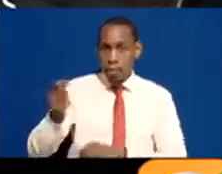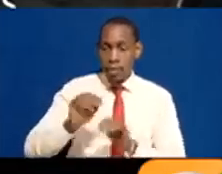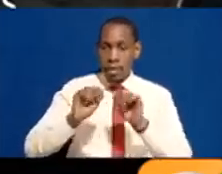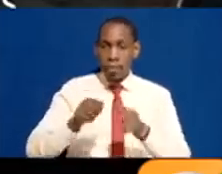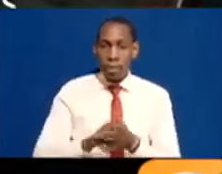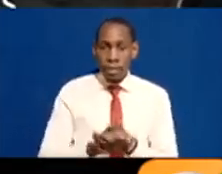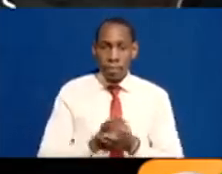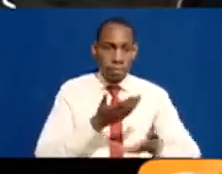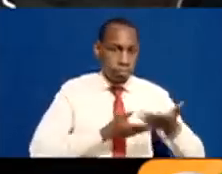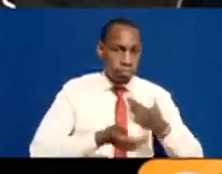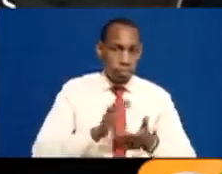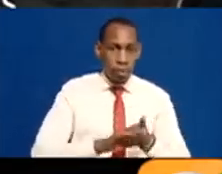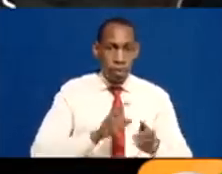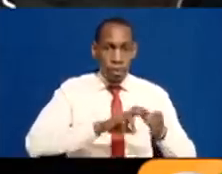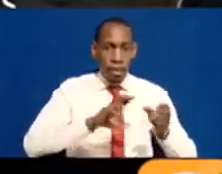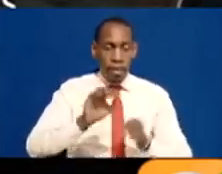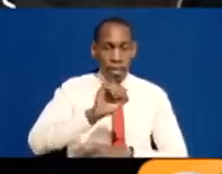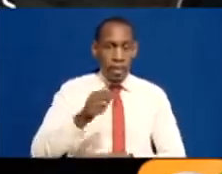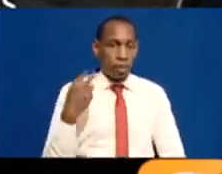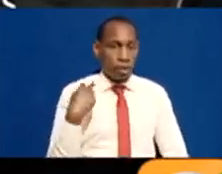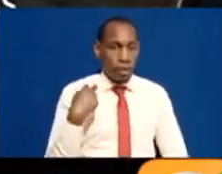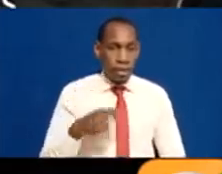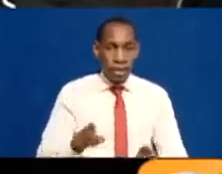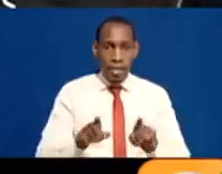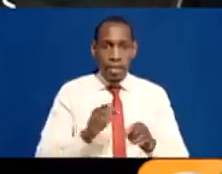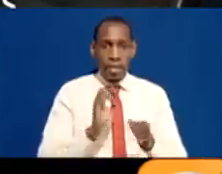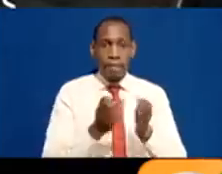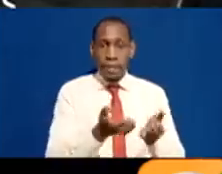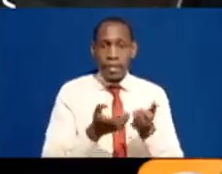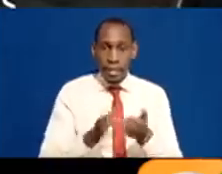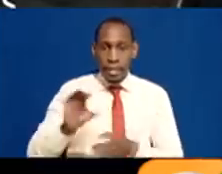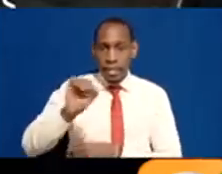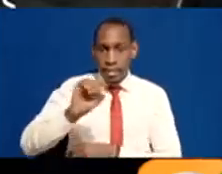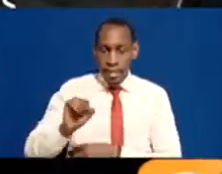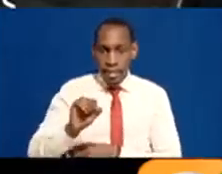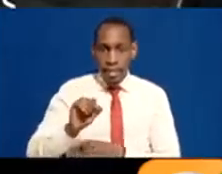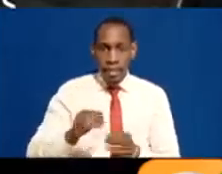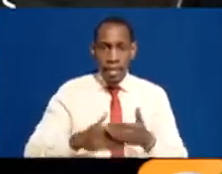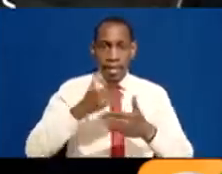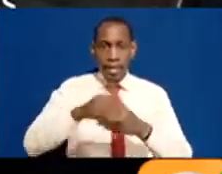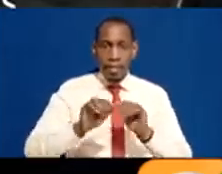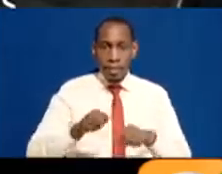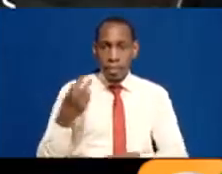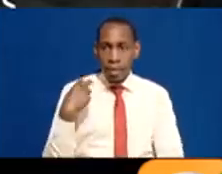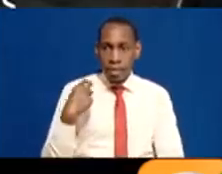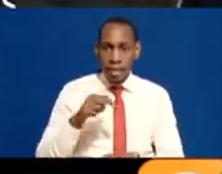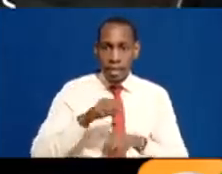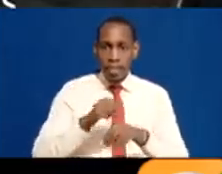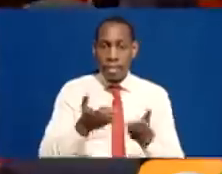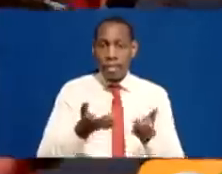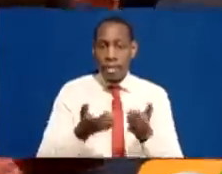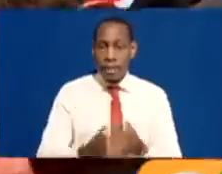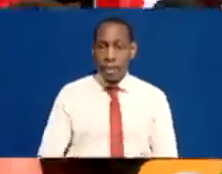reach out to an exiting CS for consultation, and if necessary, CSAs who succeed them can consult them when the time